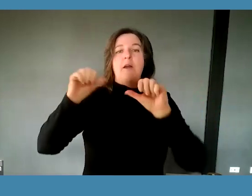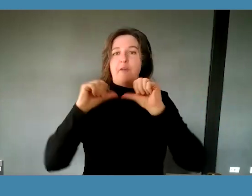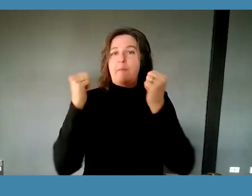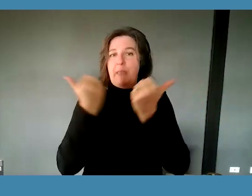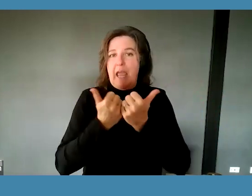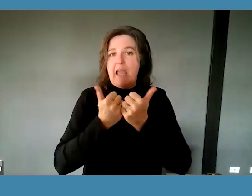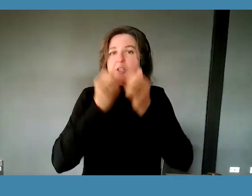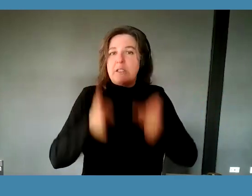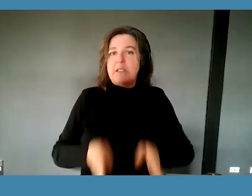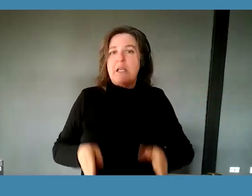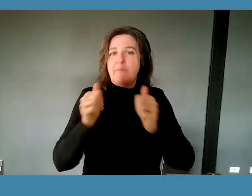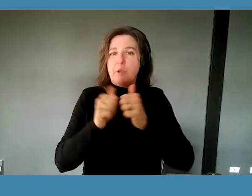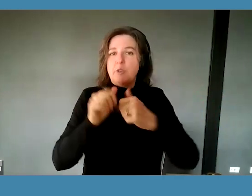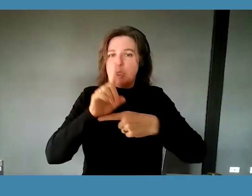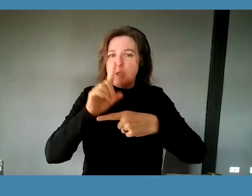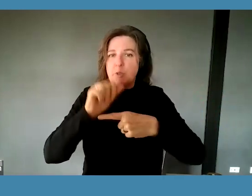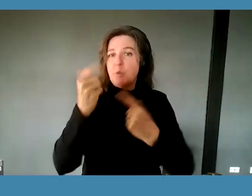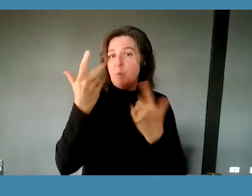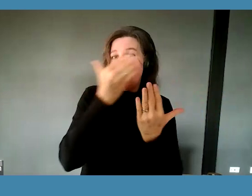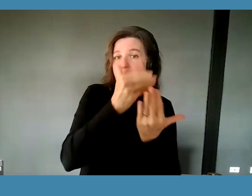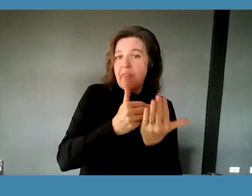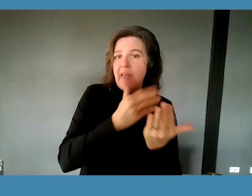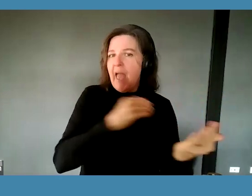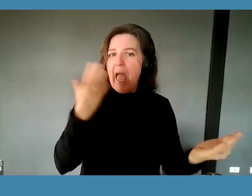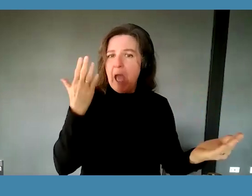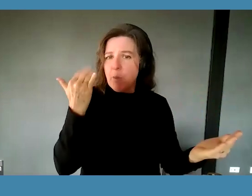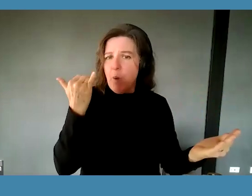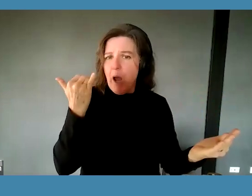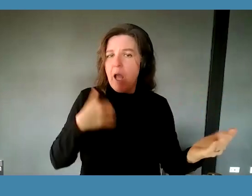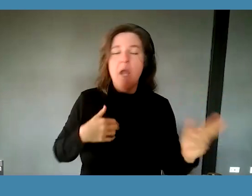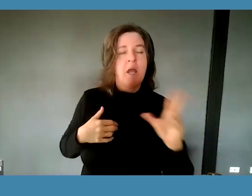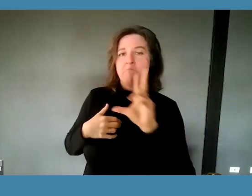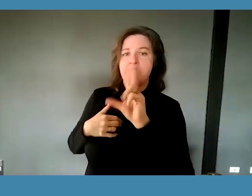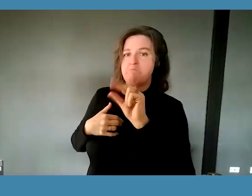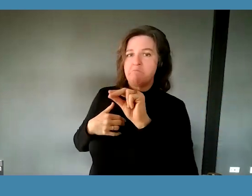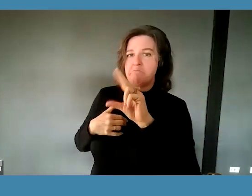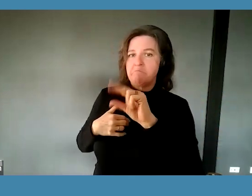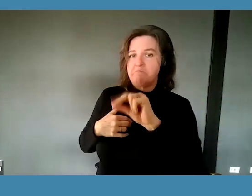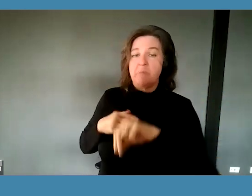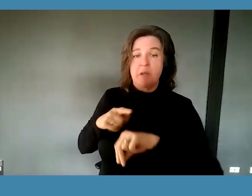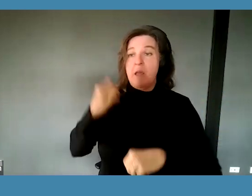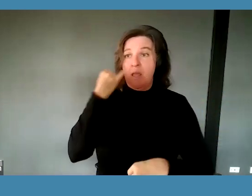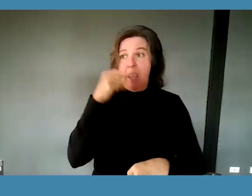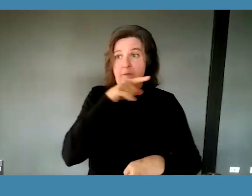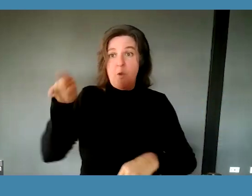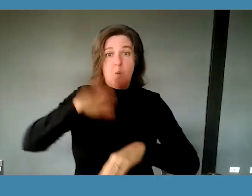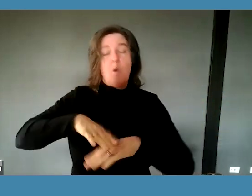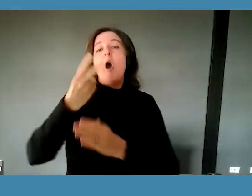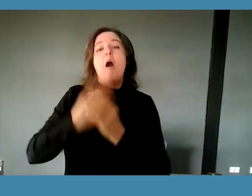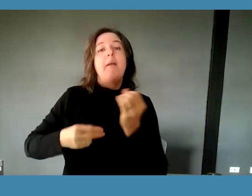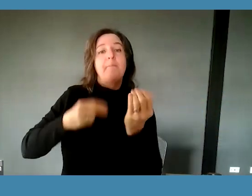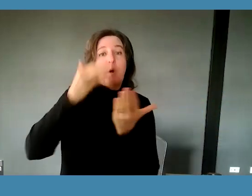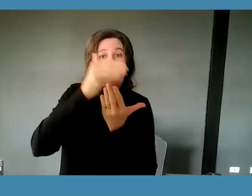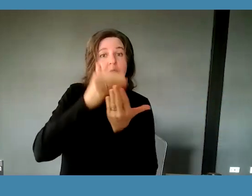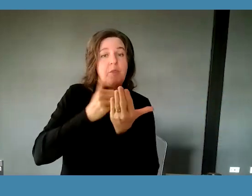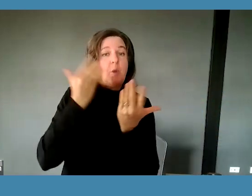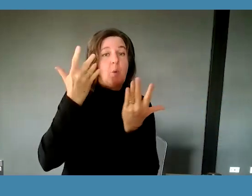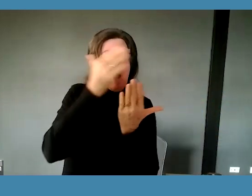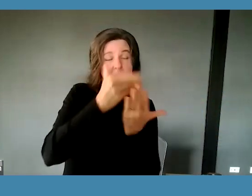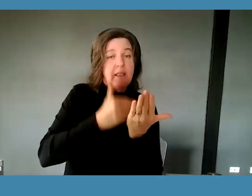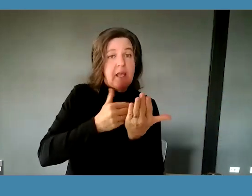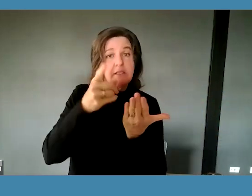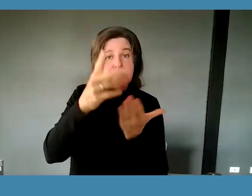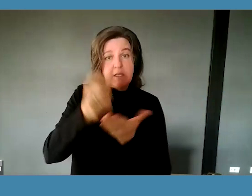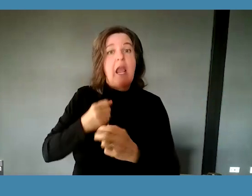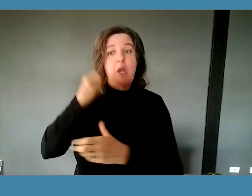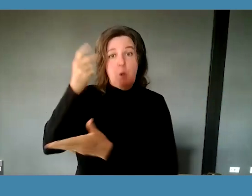and why? No, if you are approved, if you're on both wait lists and then you get approved for the long-term care waiver, you